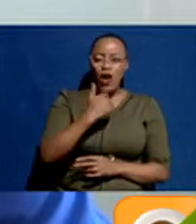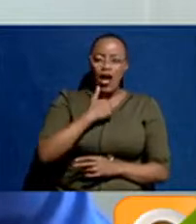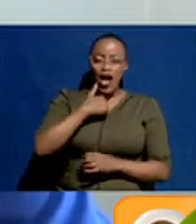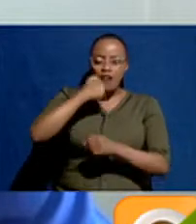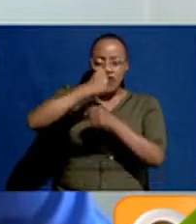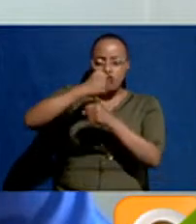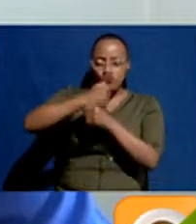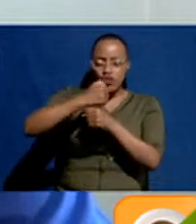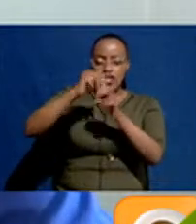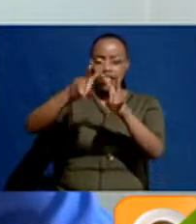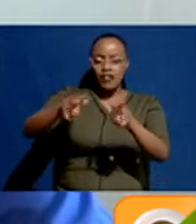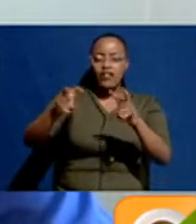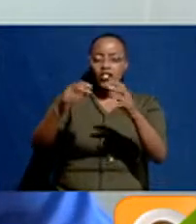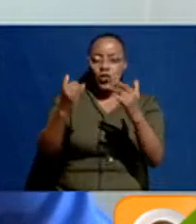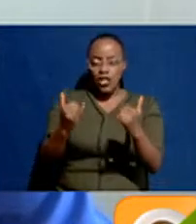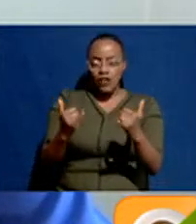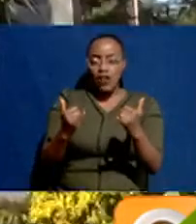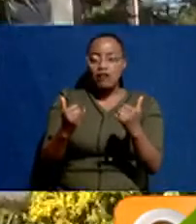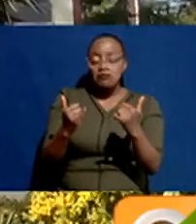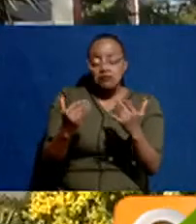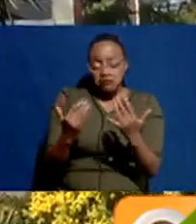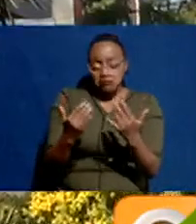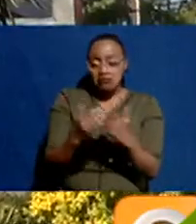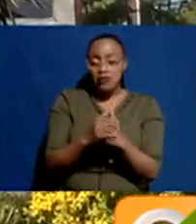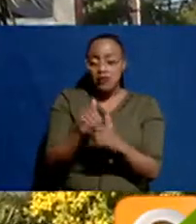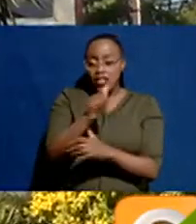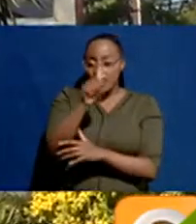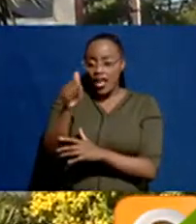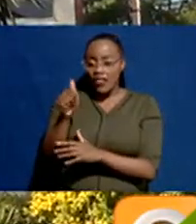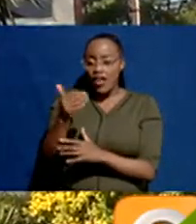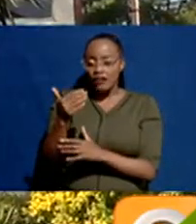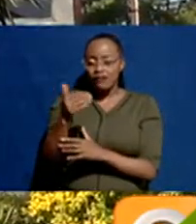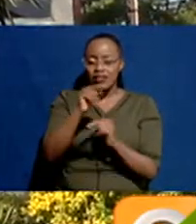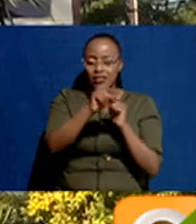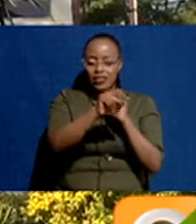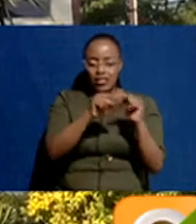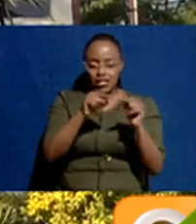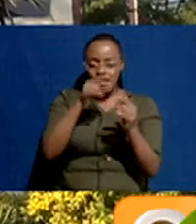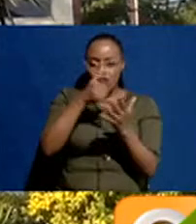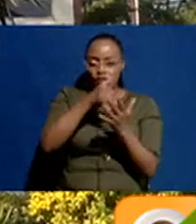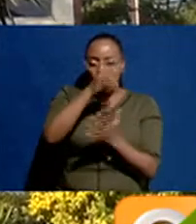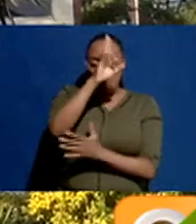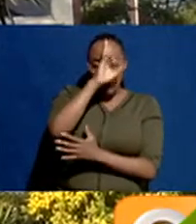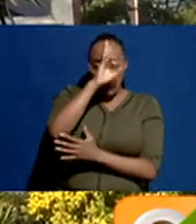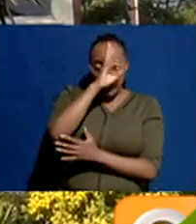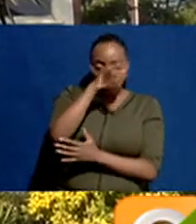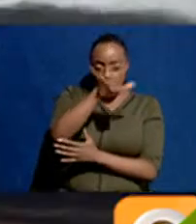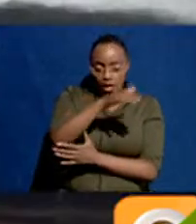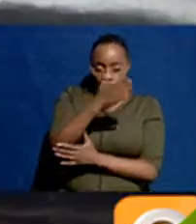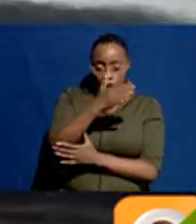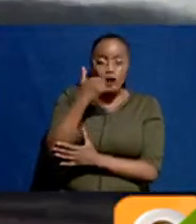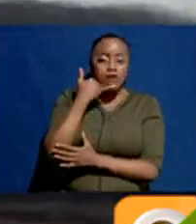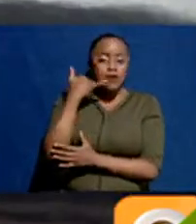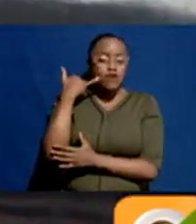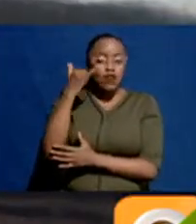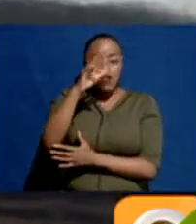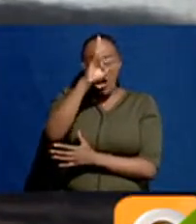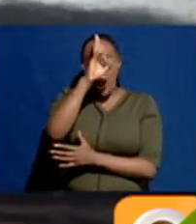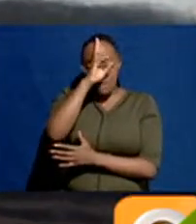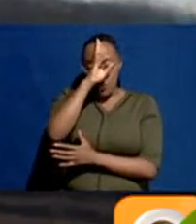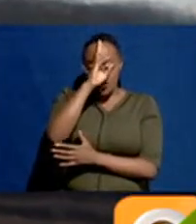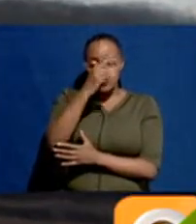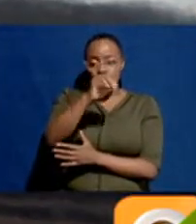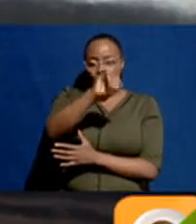out investigation and we have some leads. In yet another bizarre murder involving police officers in Nakuru, a police